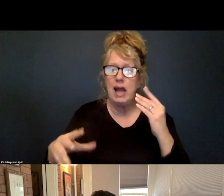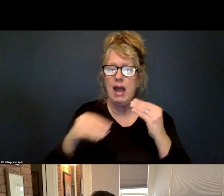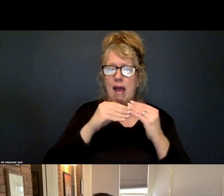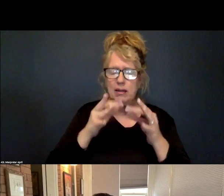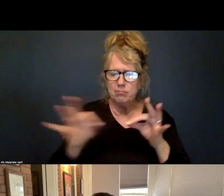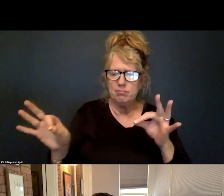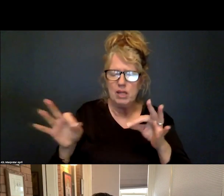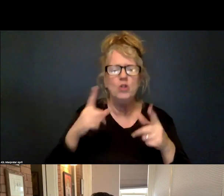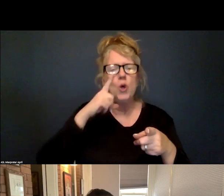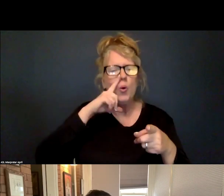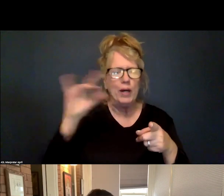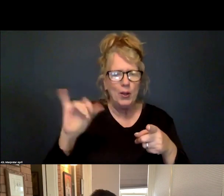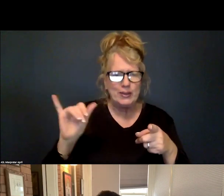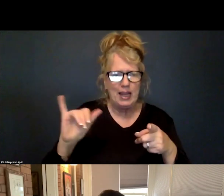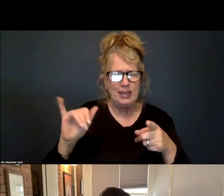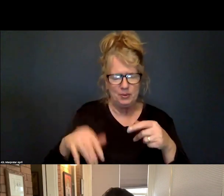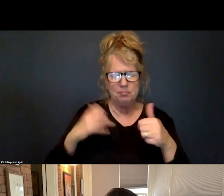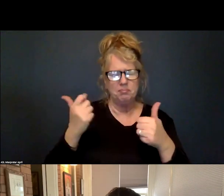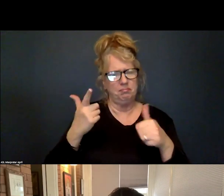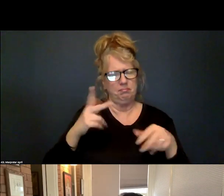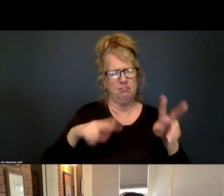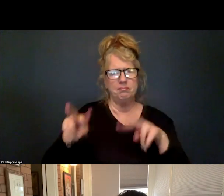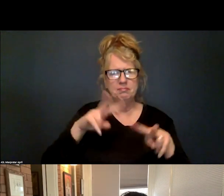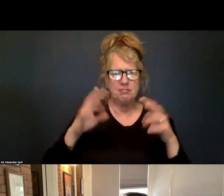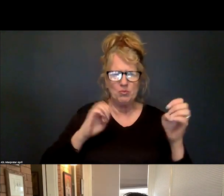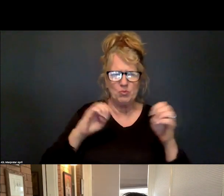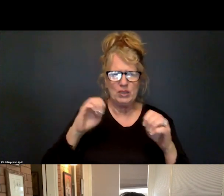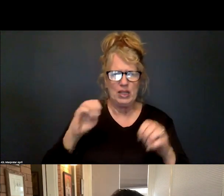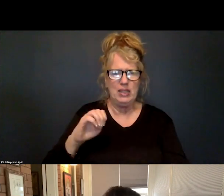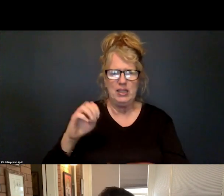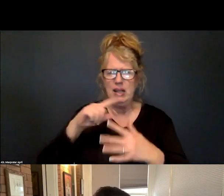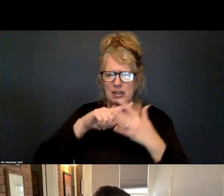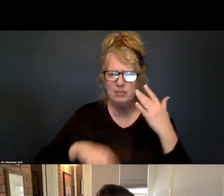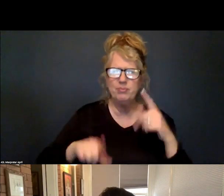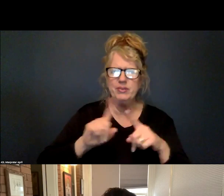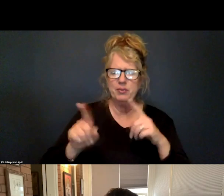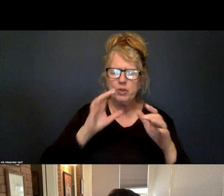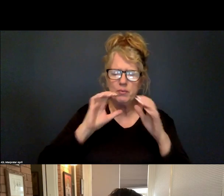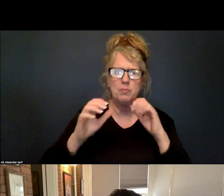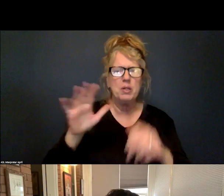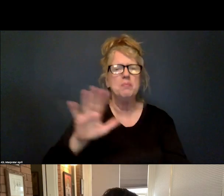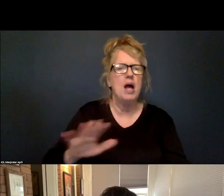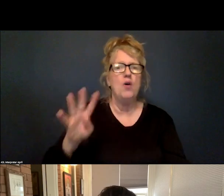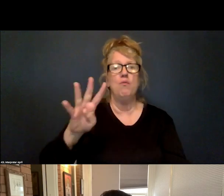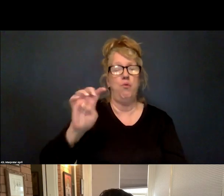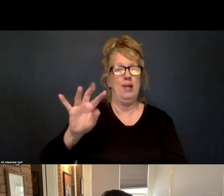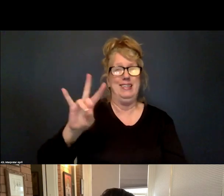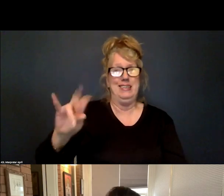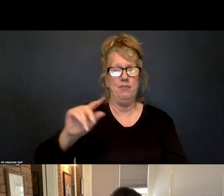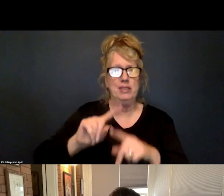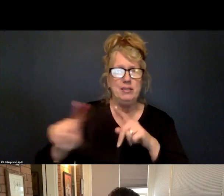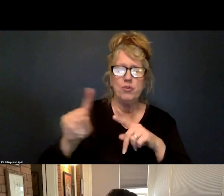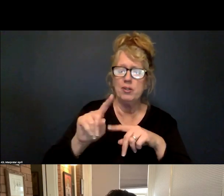of what the tech looks like. They evaluated that in 30 different conversations that included around 470 different counselor